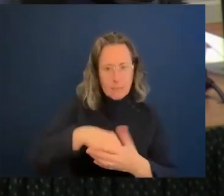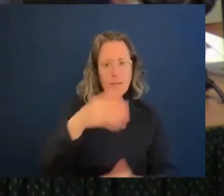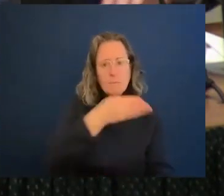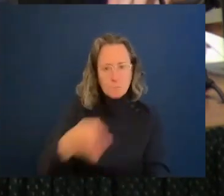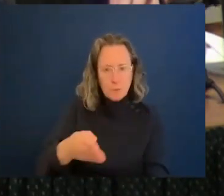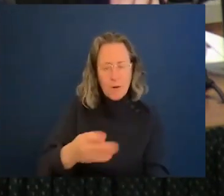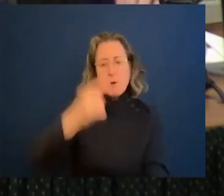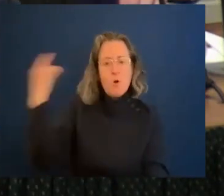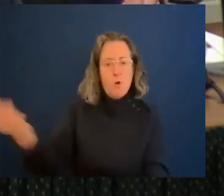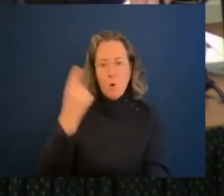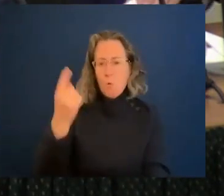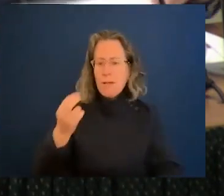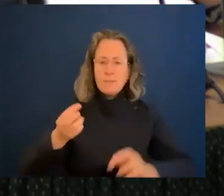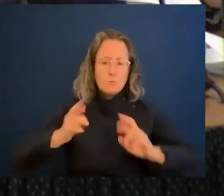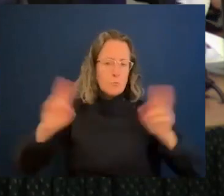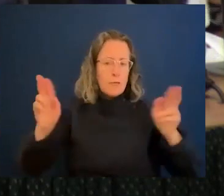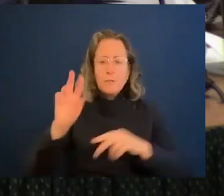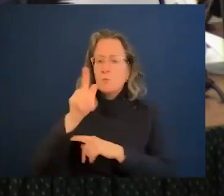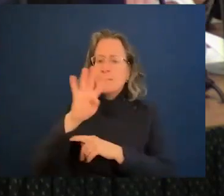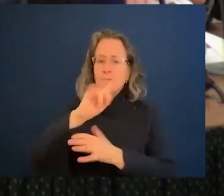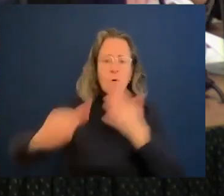respond Around the Clock